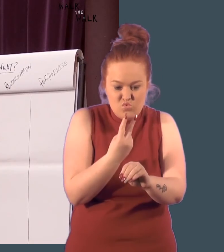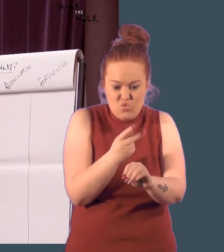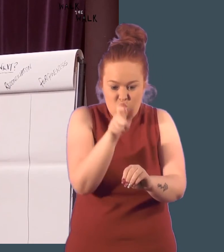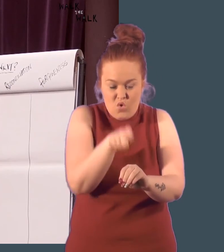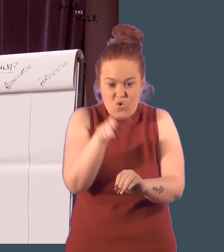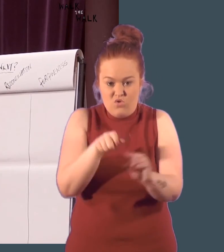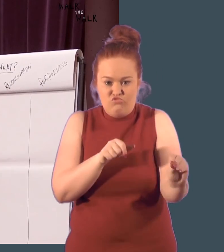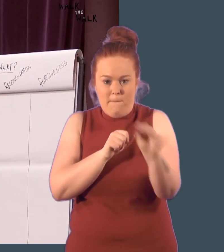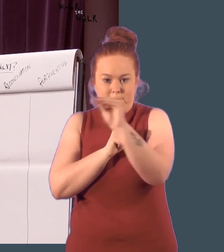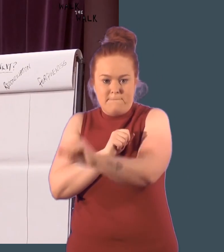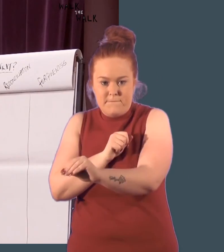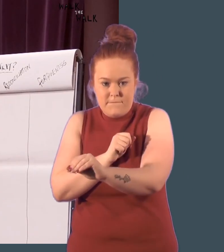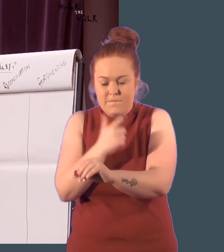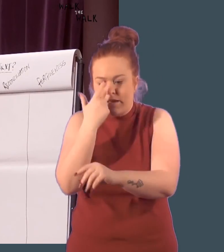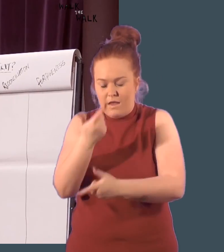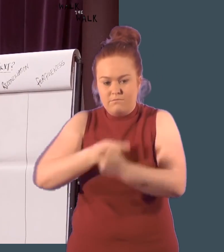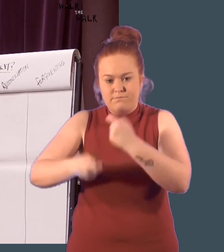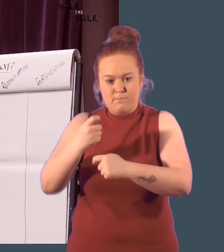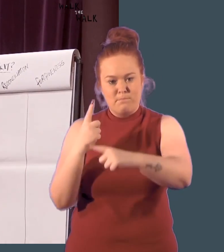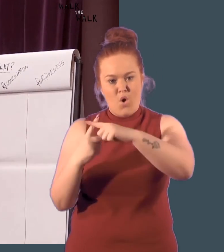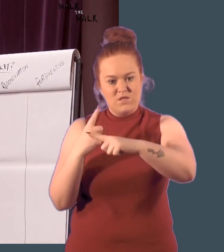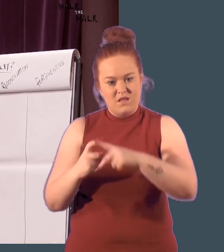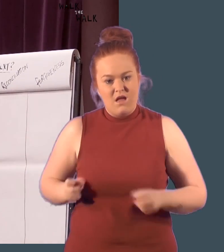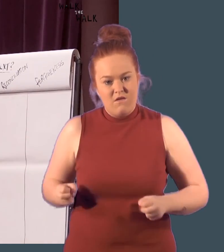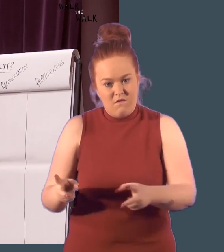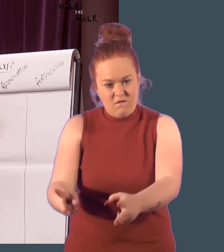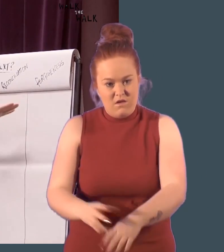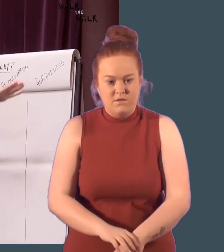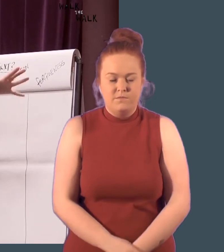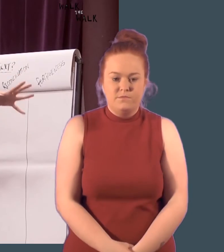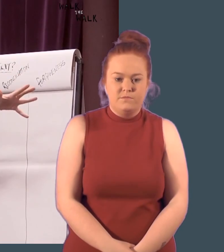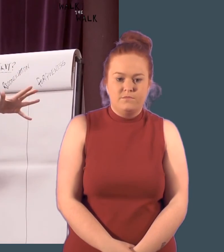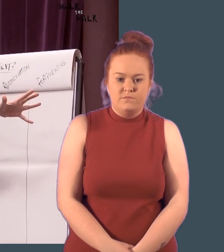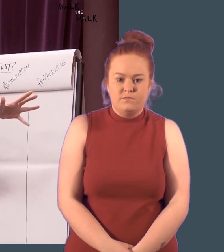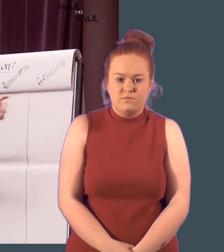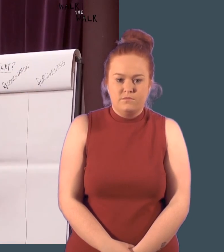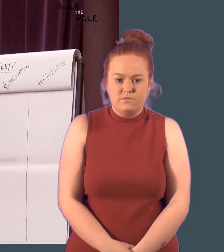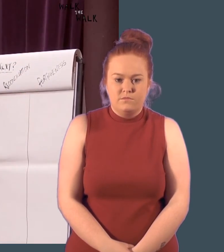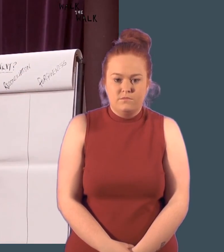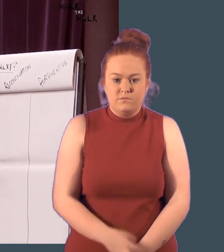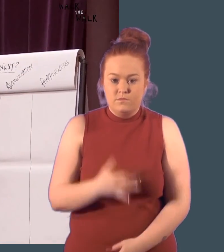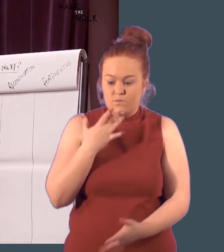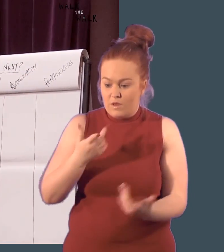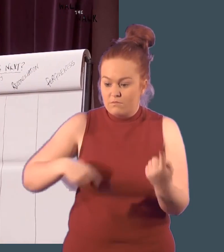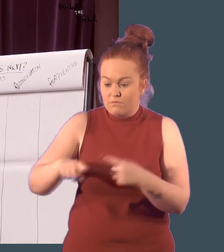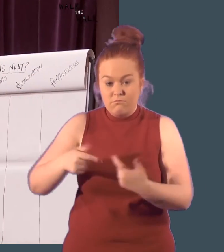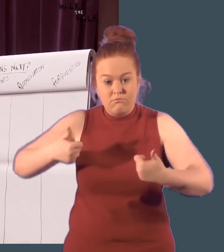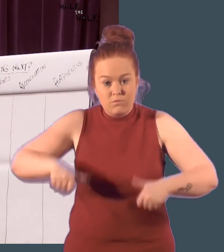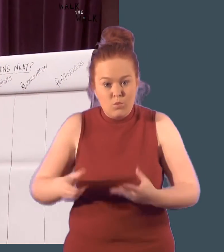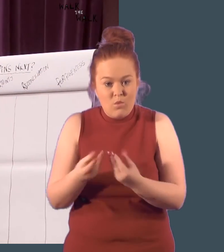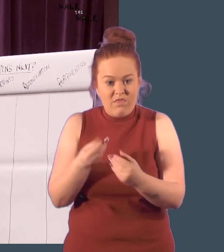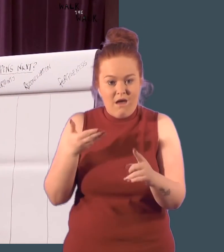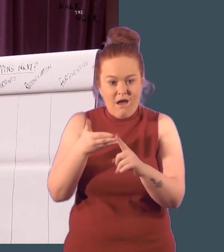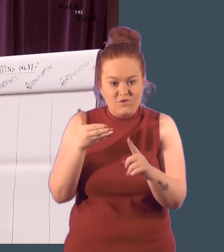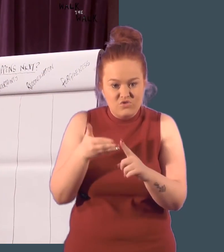on the cusp between two columns, what can they do to move in a positive direction? And once you've come